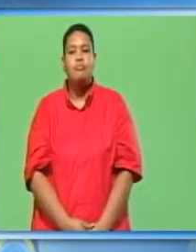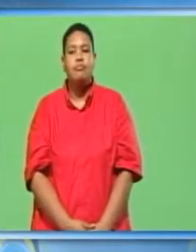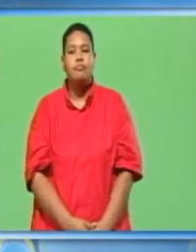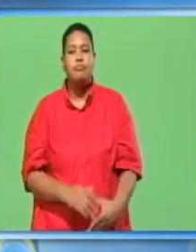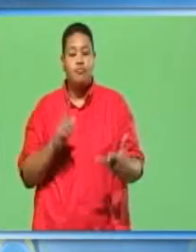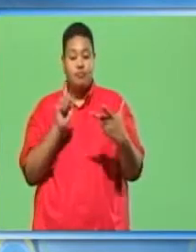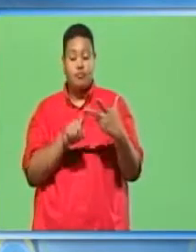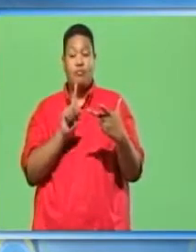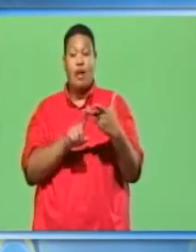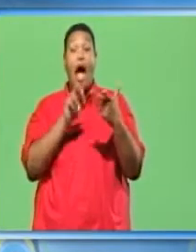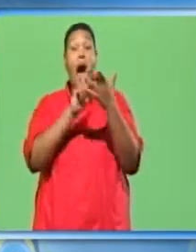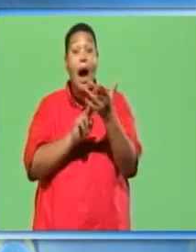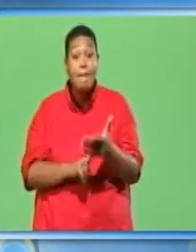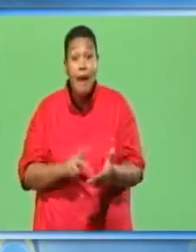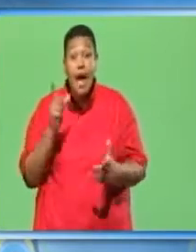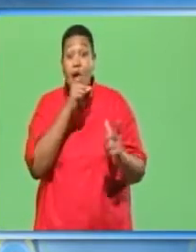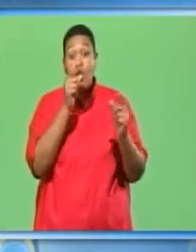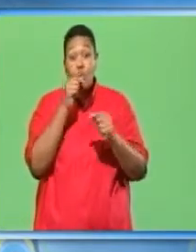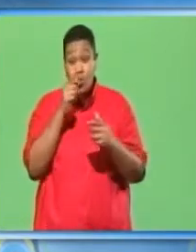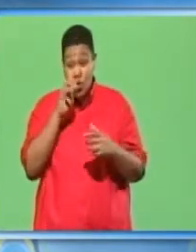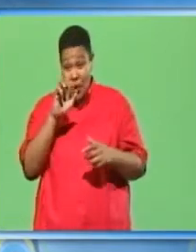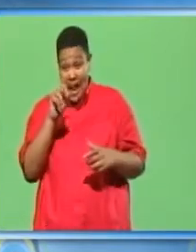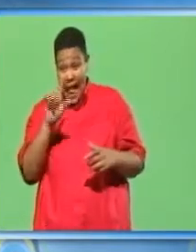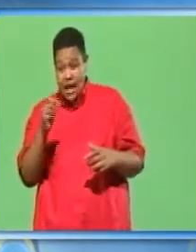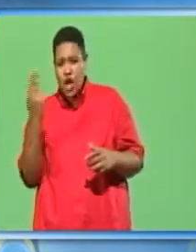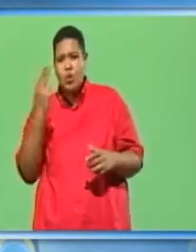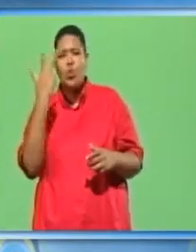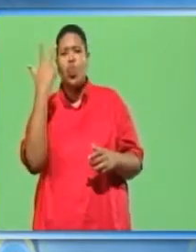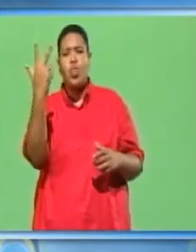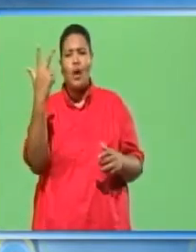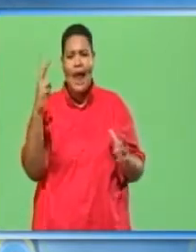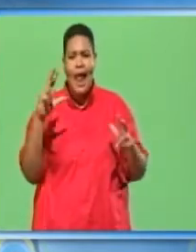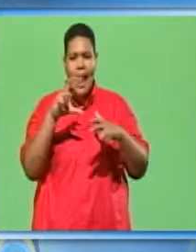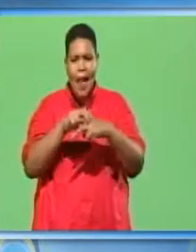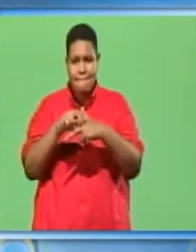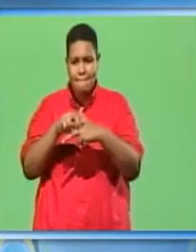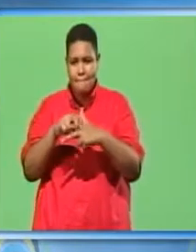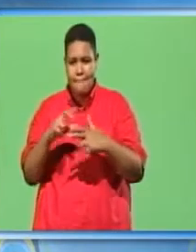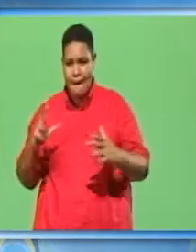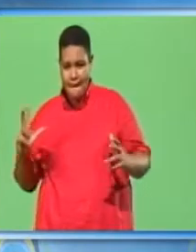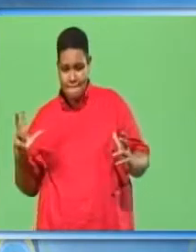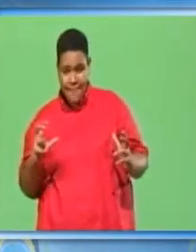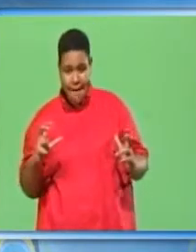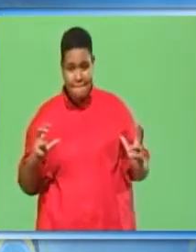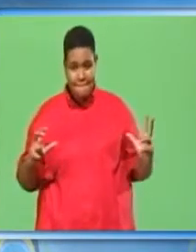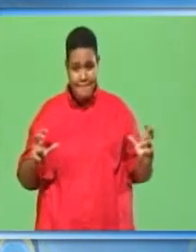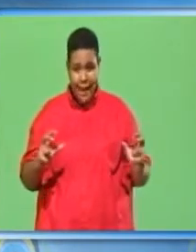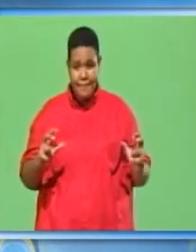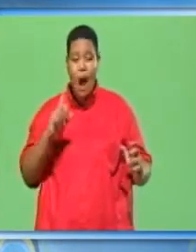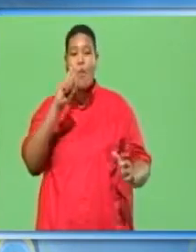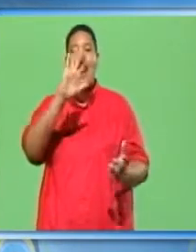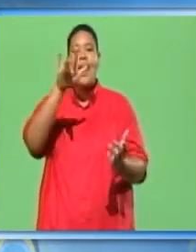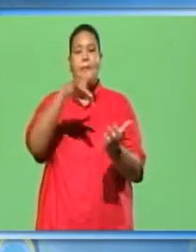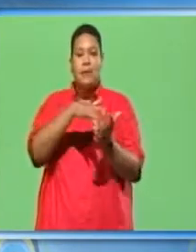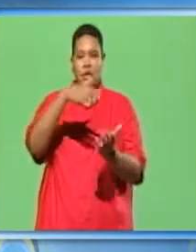3. Apply glue to the edges and use 3 clamps, 1 at each end and 1 in the middle on